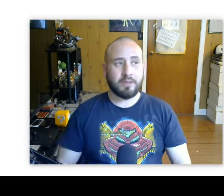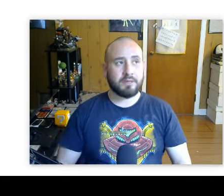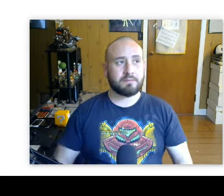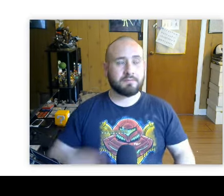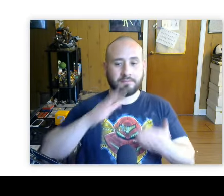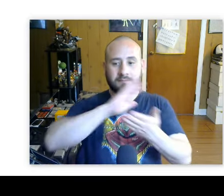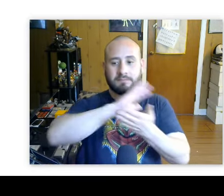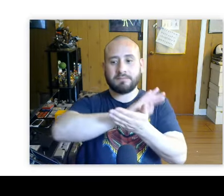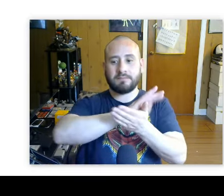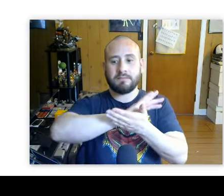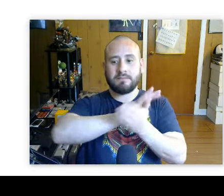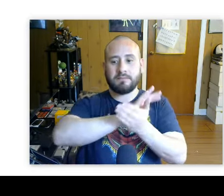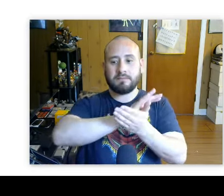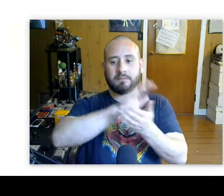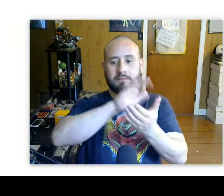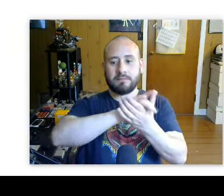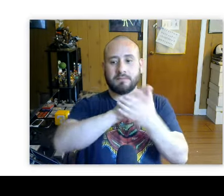cheeseburger,